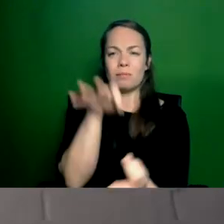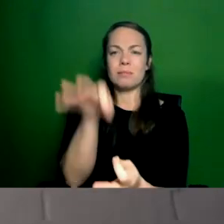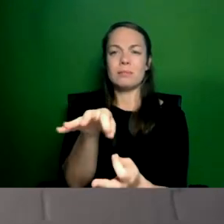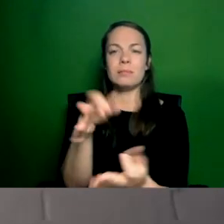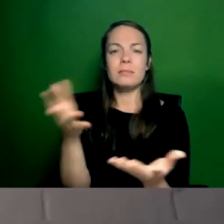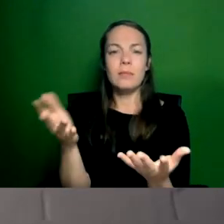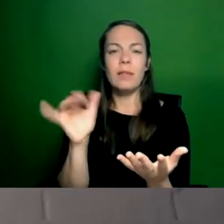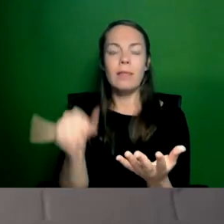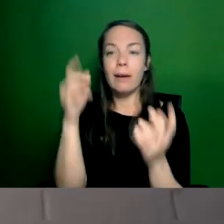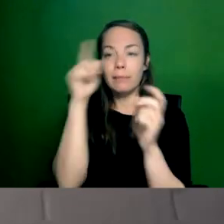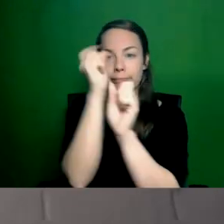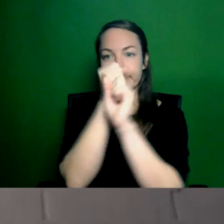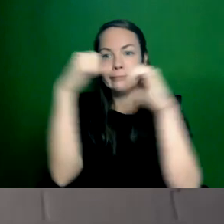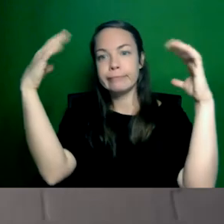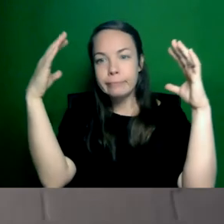which is a covenant or